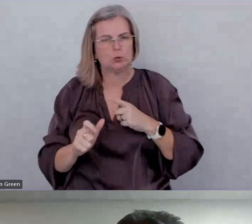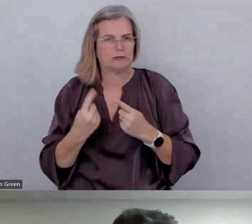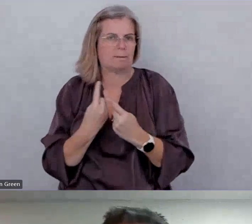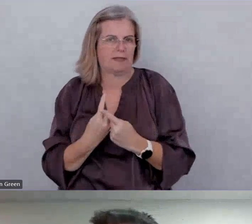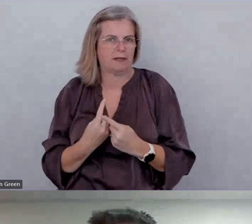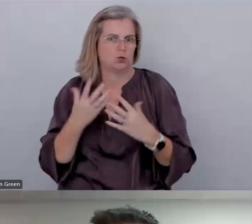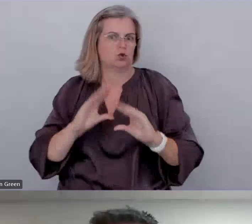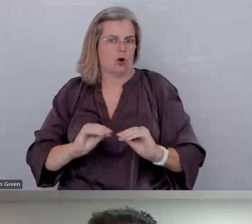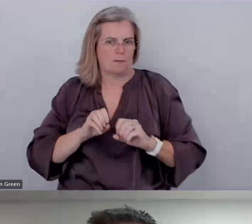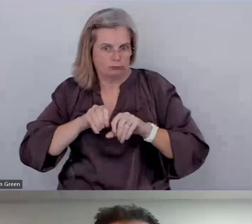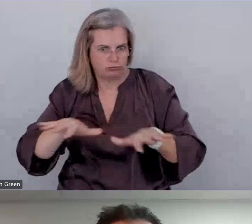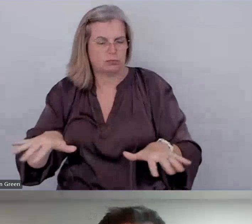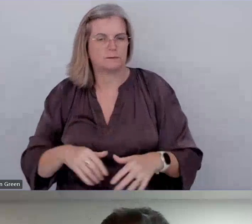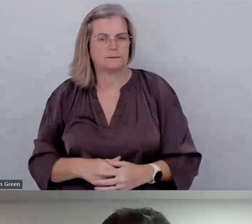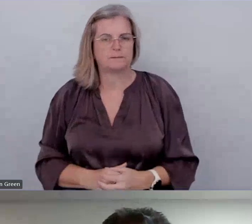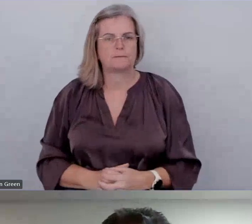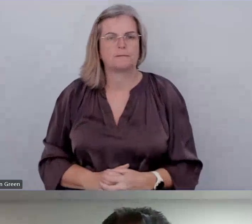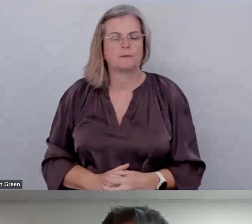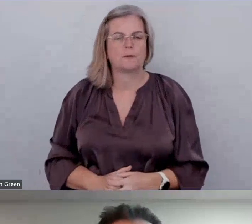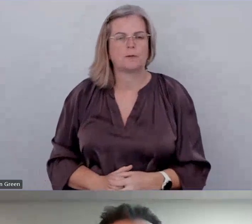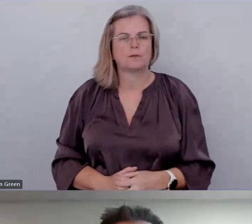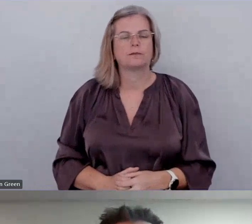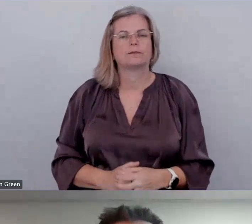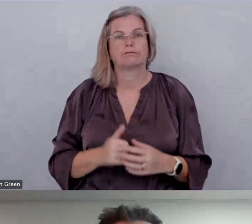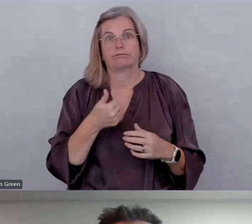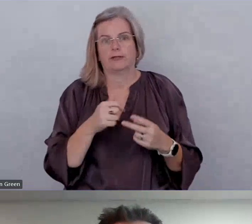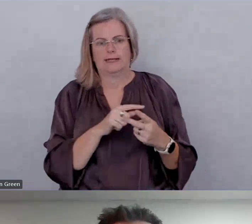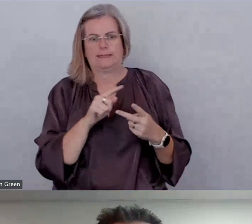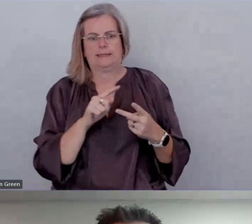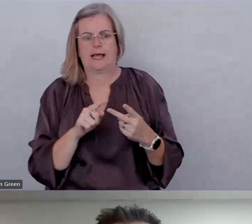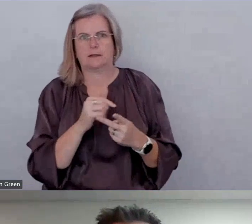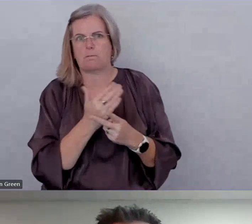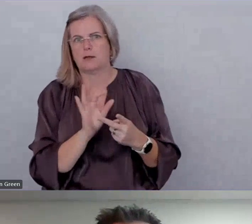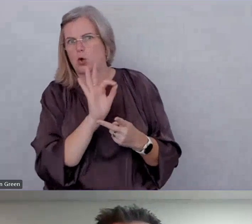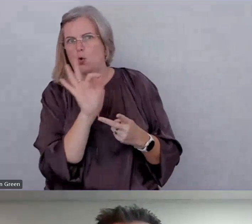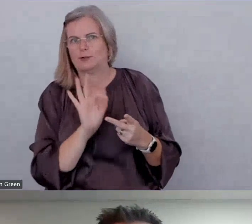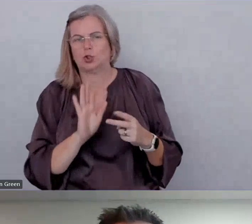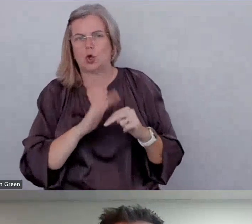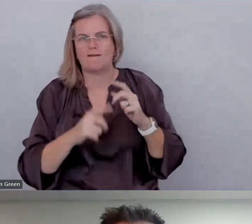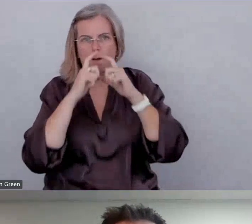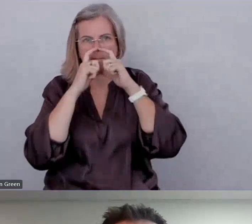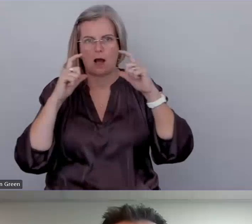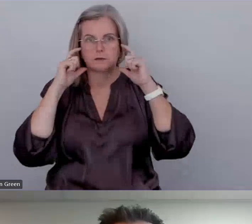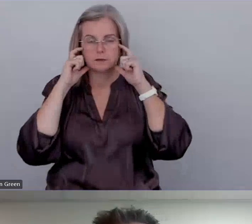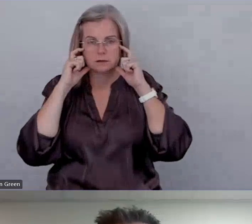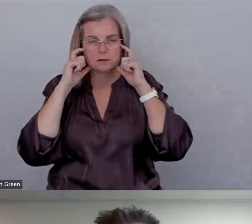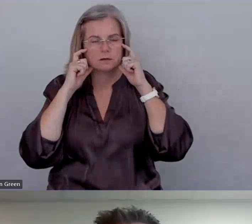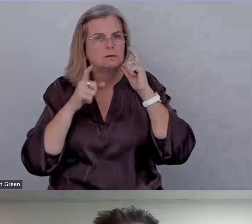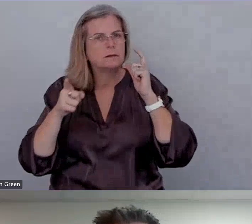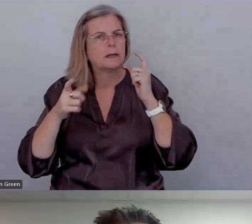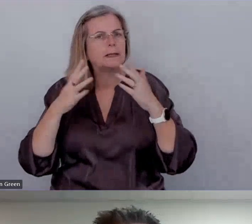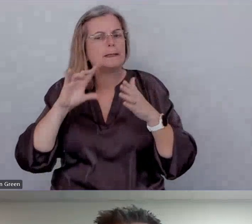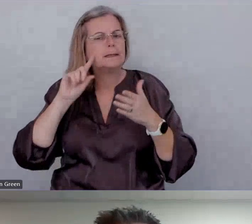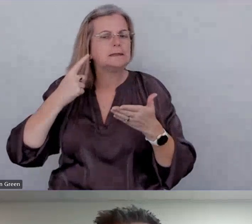Thank you. The second part of that question was about masks and whether the decision to stop wearing masks was problematic and